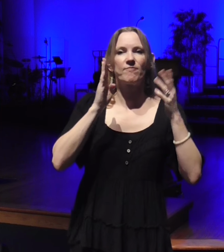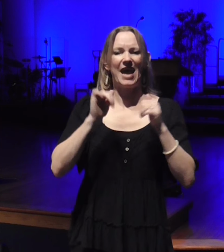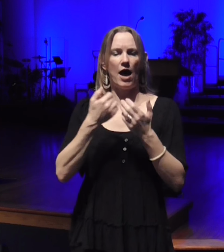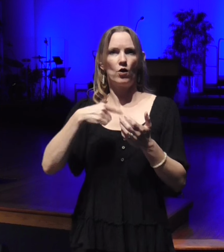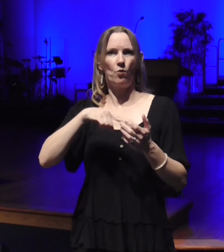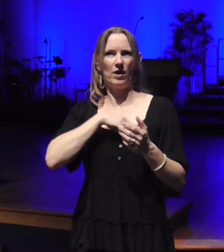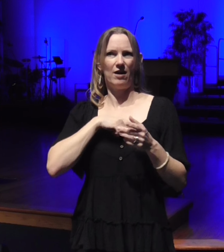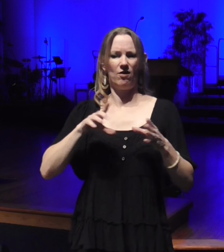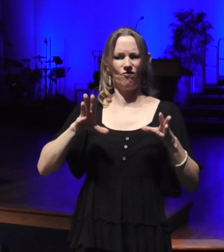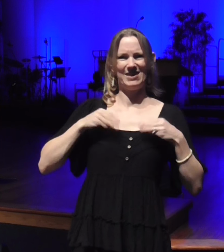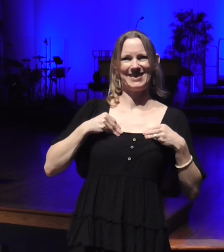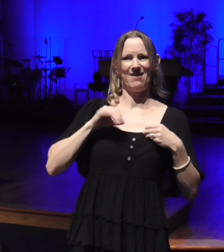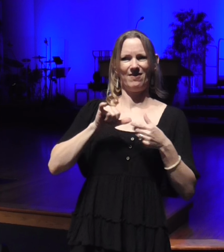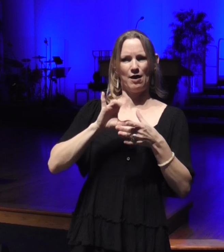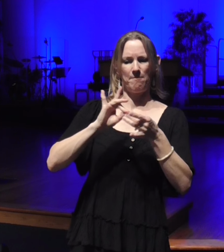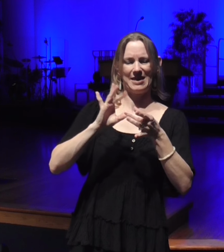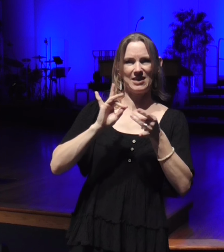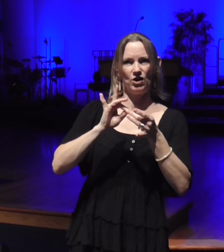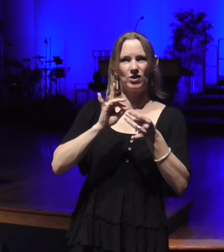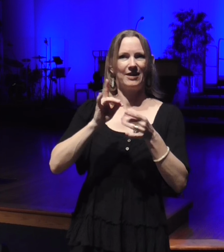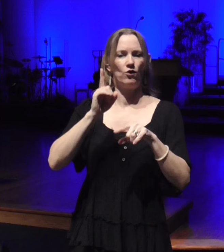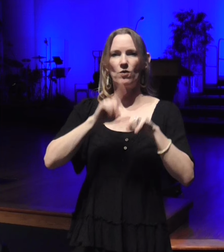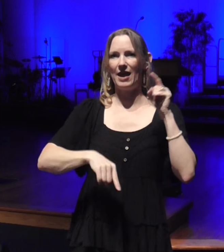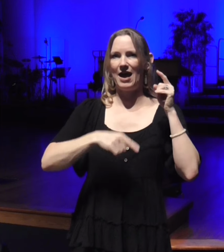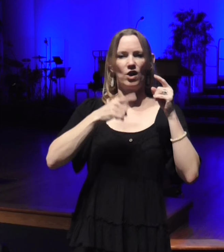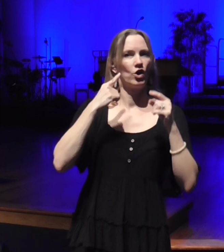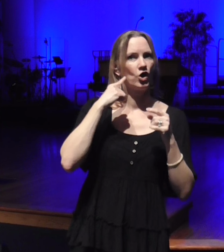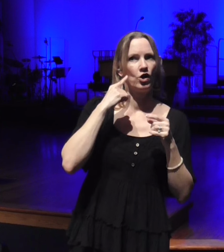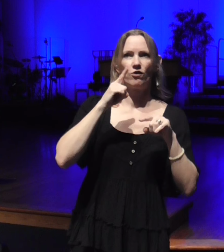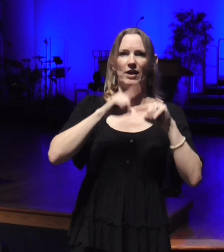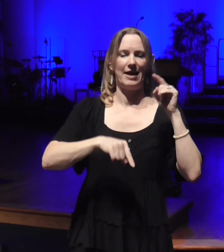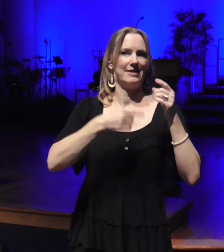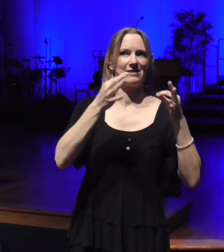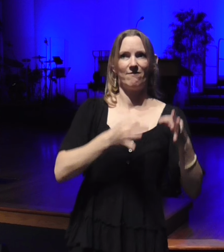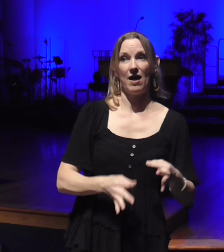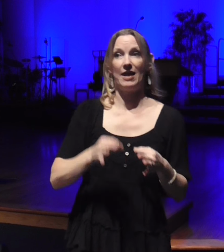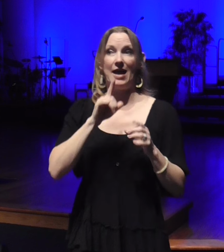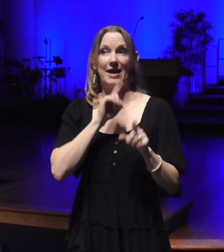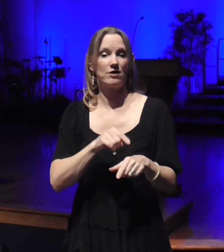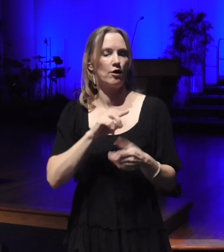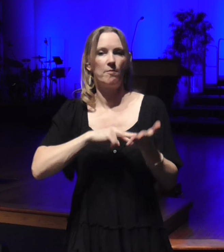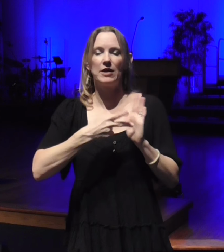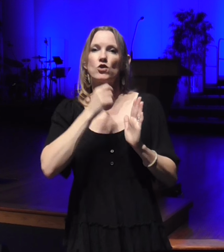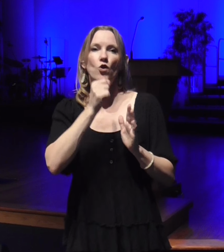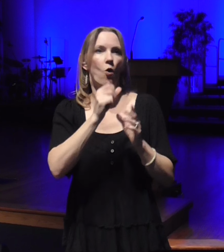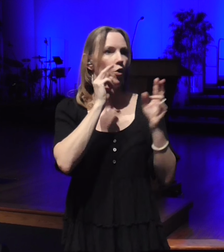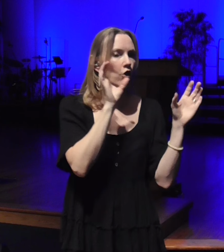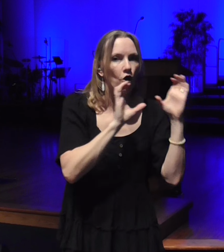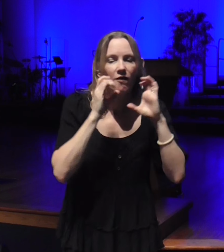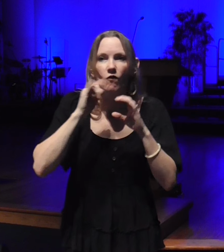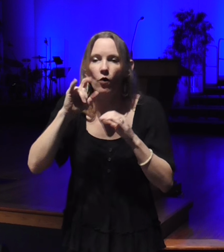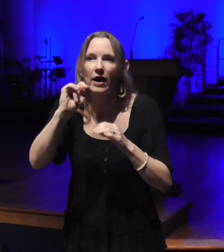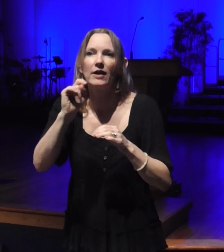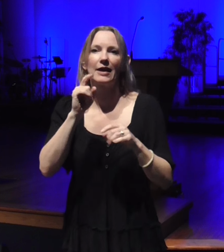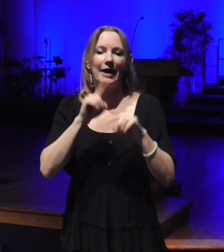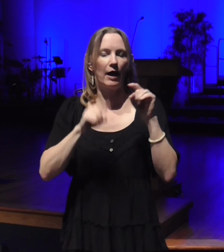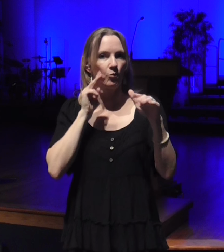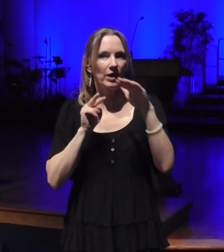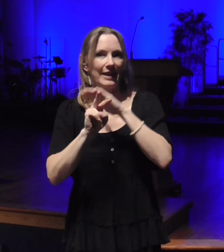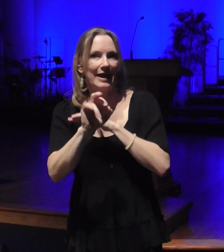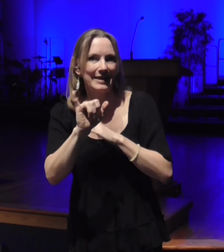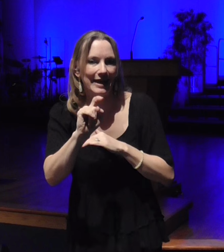on a signal that can neither be heard nor defined? The answer is not to look for it, nor do we attempt to predict or analyze our way